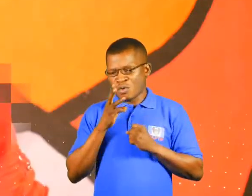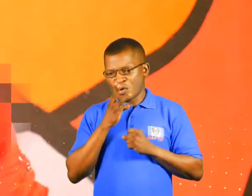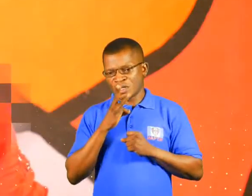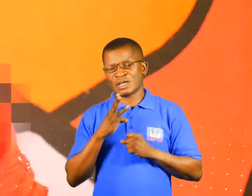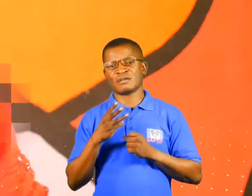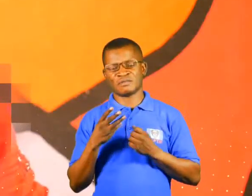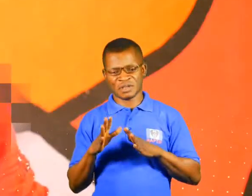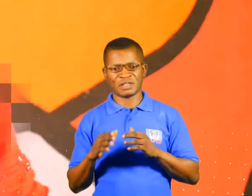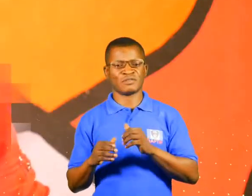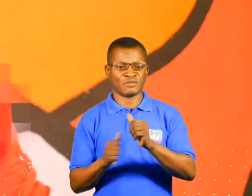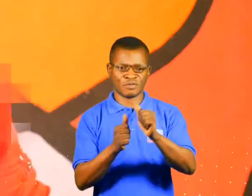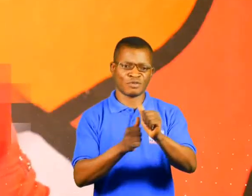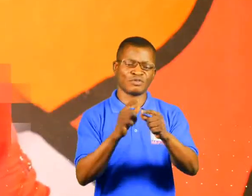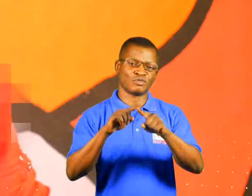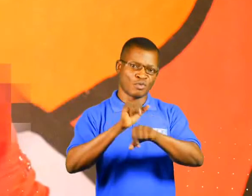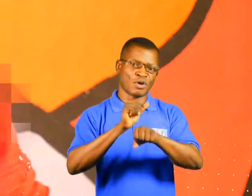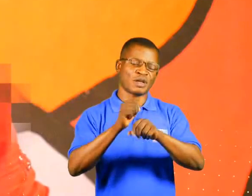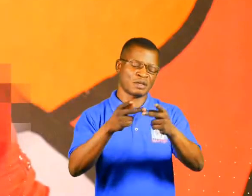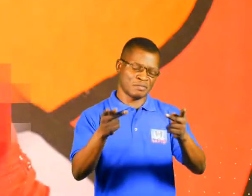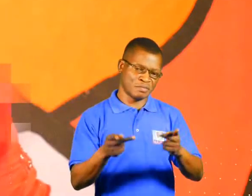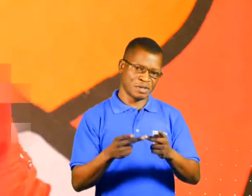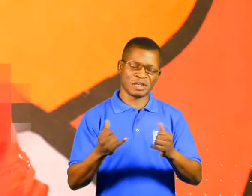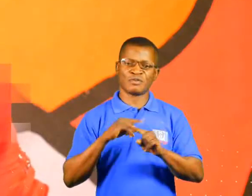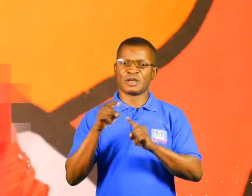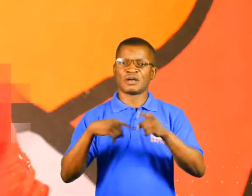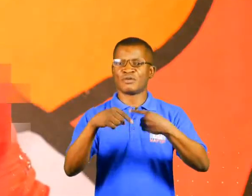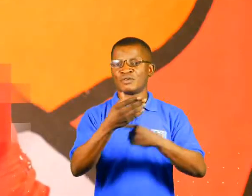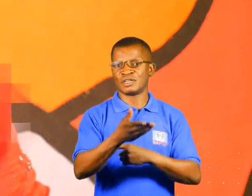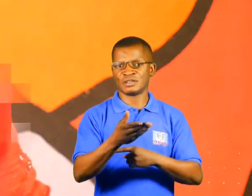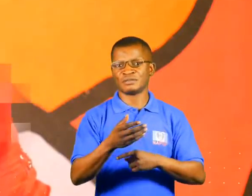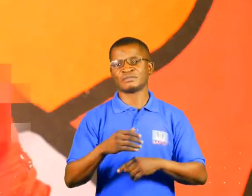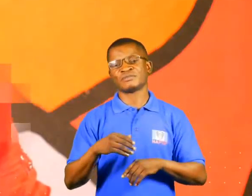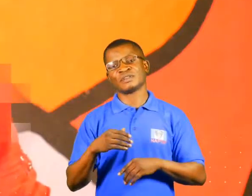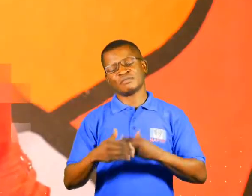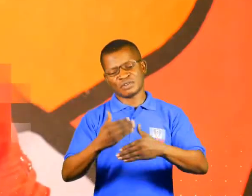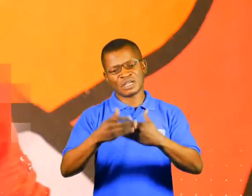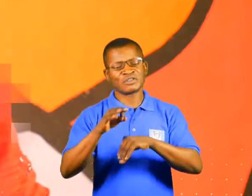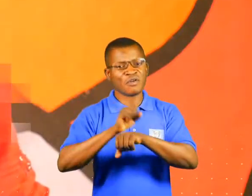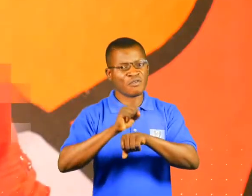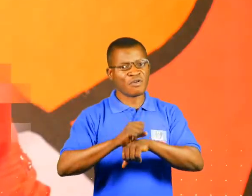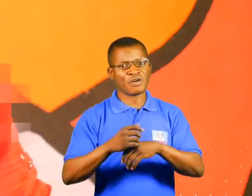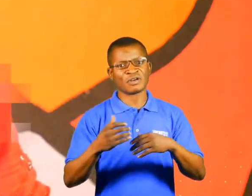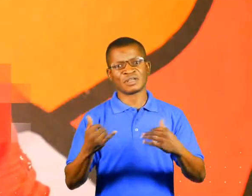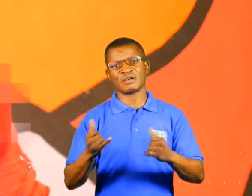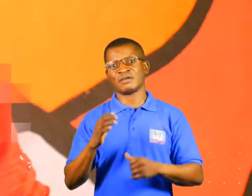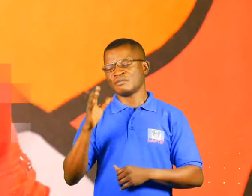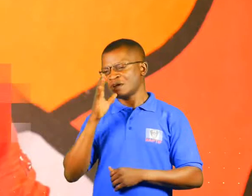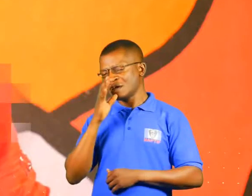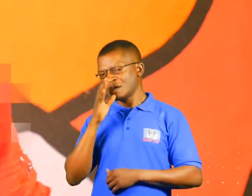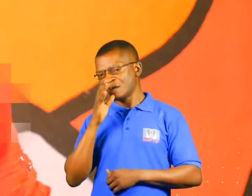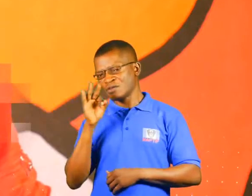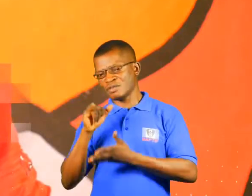he said I should still follow him back to the working place. So when I went there, at the process of work, so